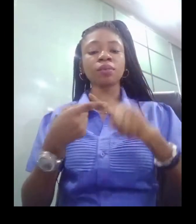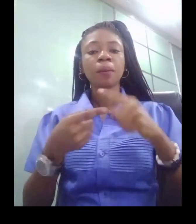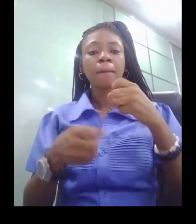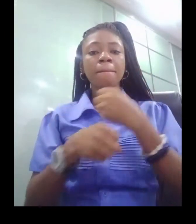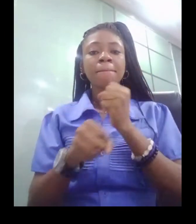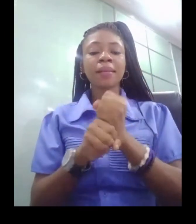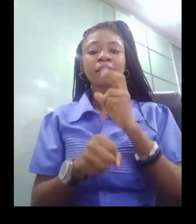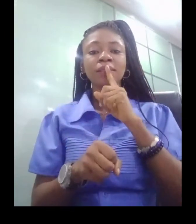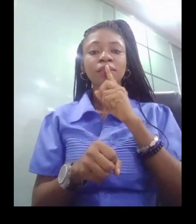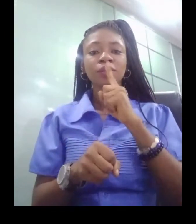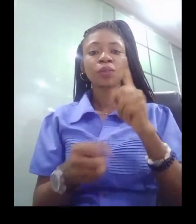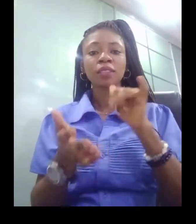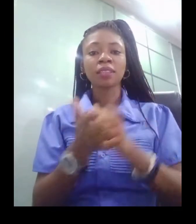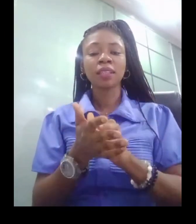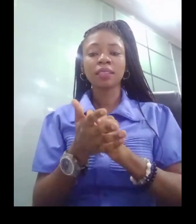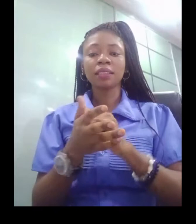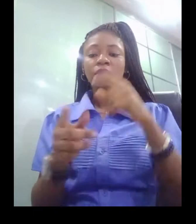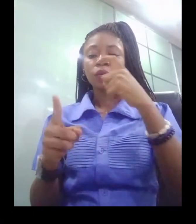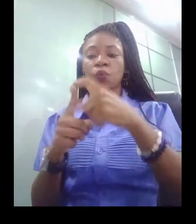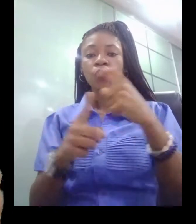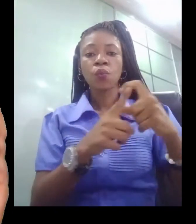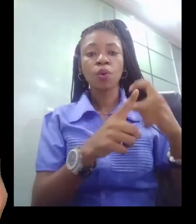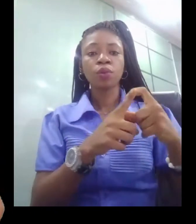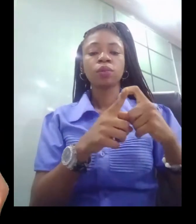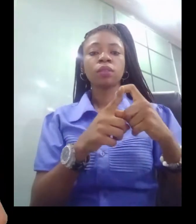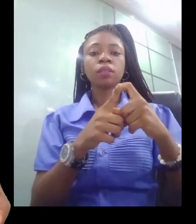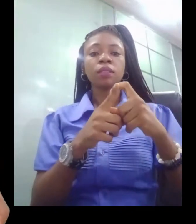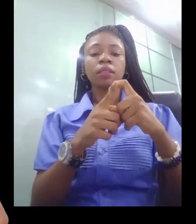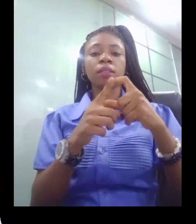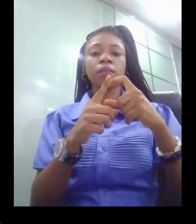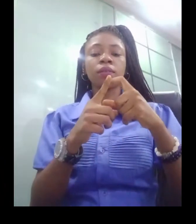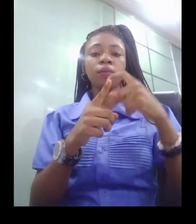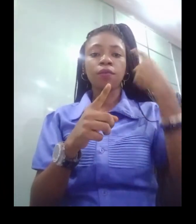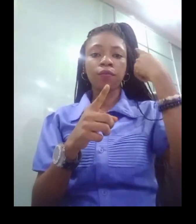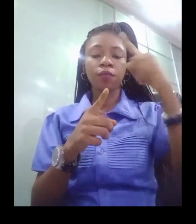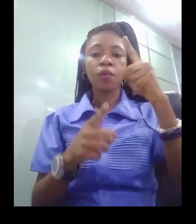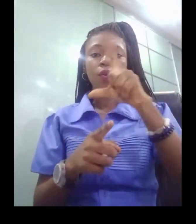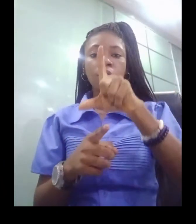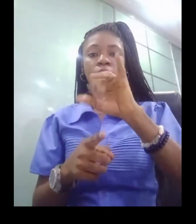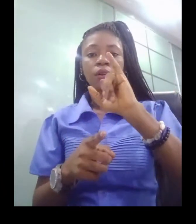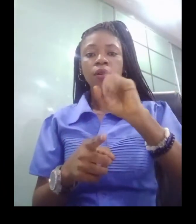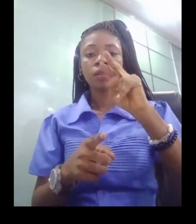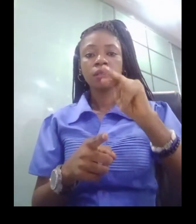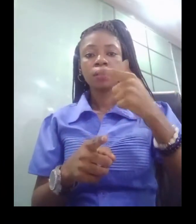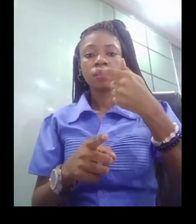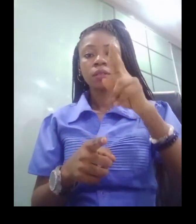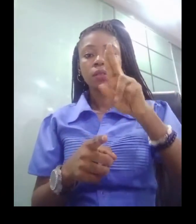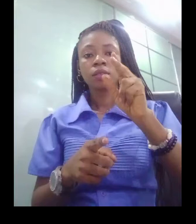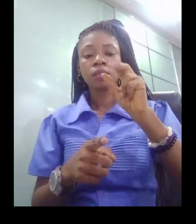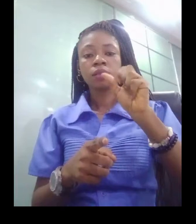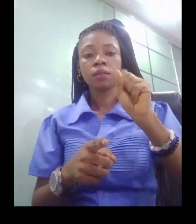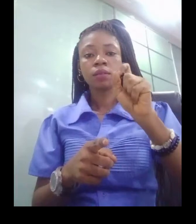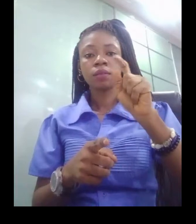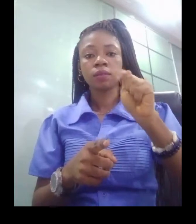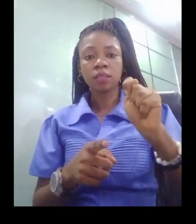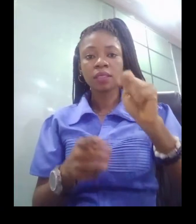that those terminologies that should have been kept for linguists, we break them down. I hope